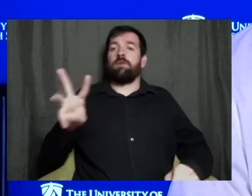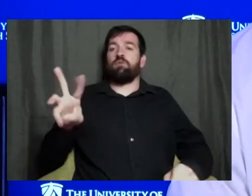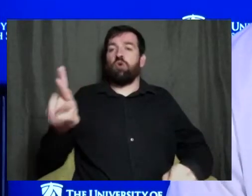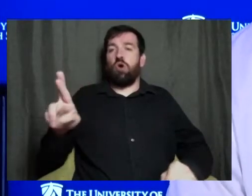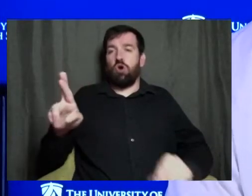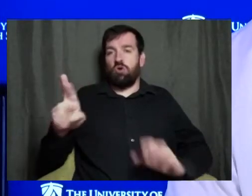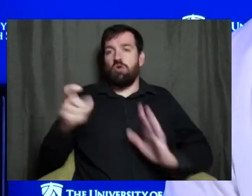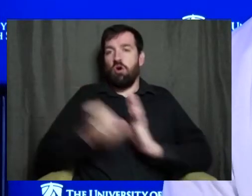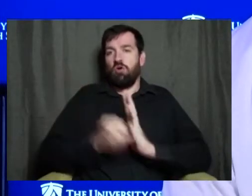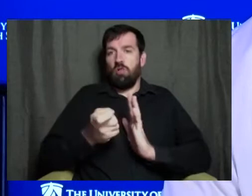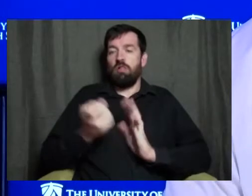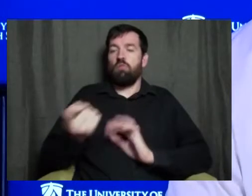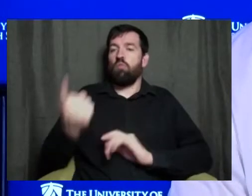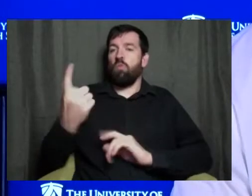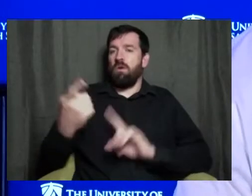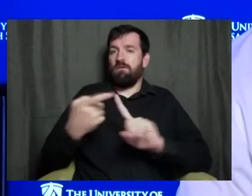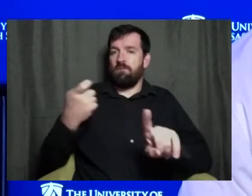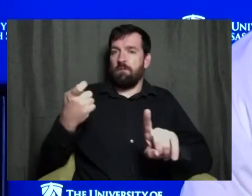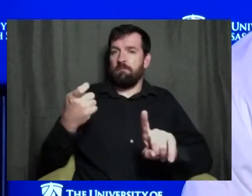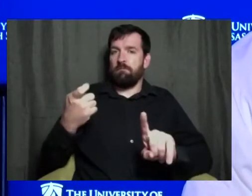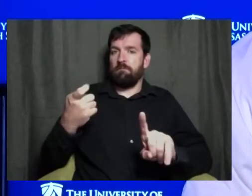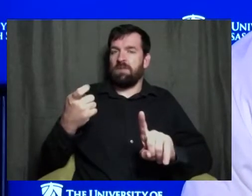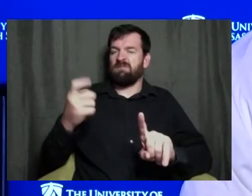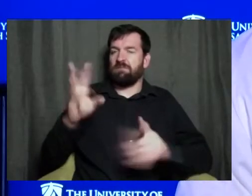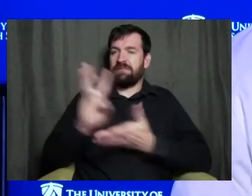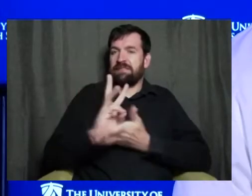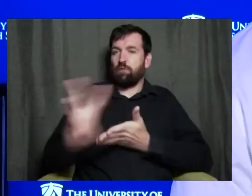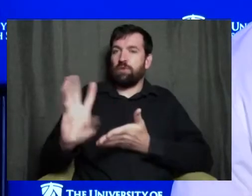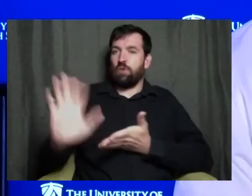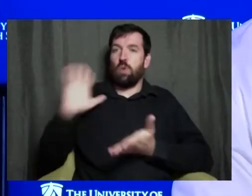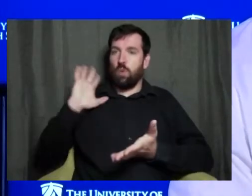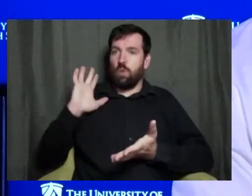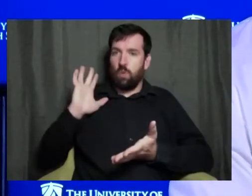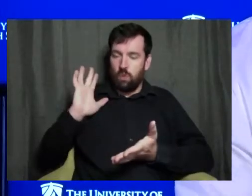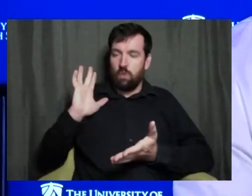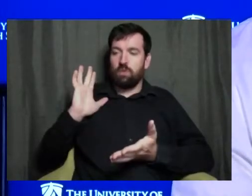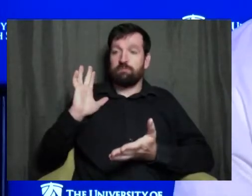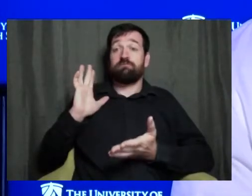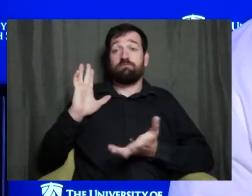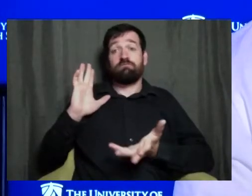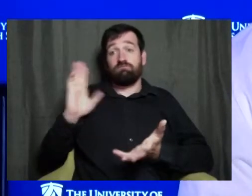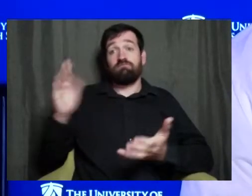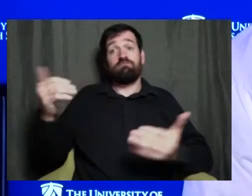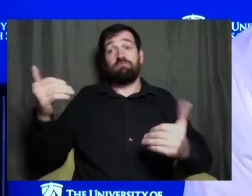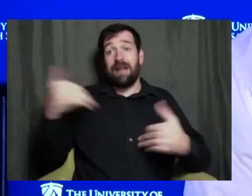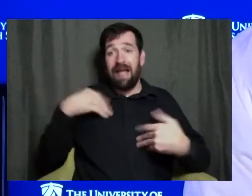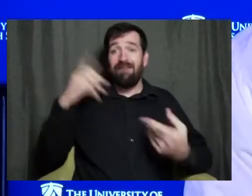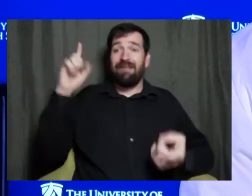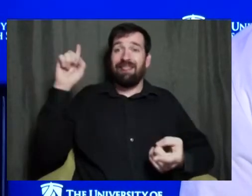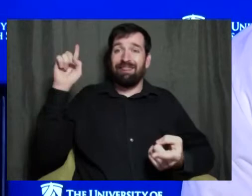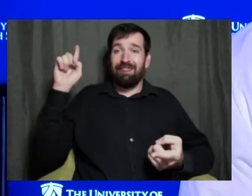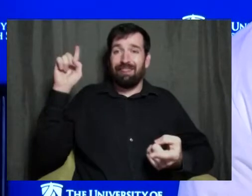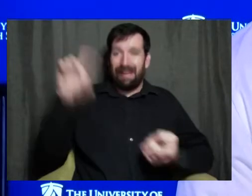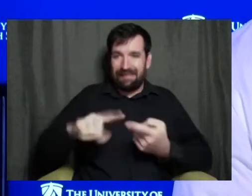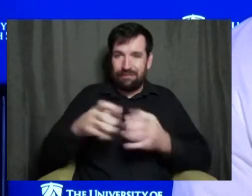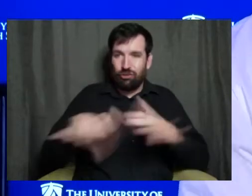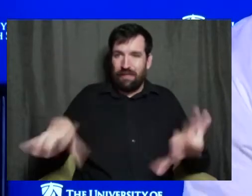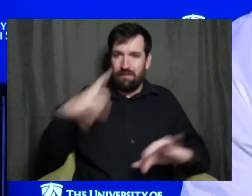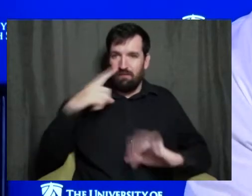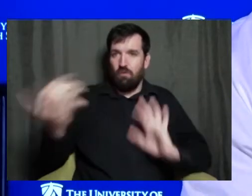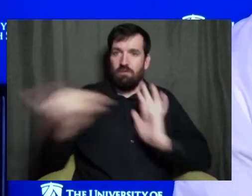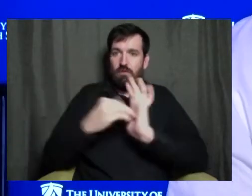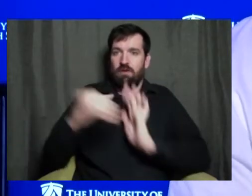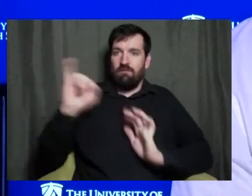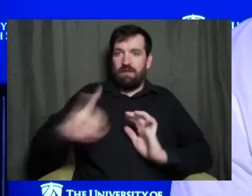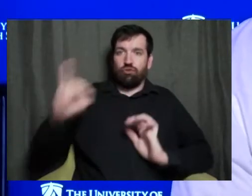one was from probably 6 weeks ago, showing that you do have a reduced chance of reinfection if you're vaccinated,